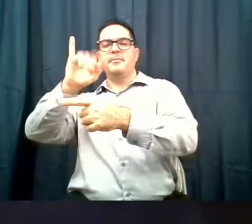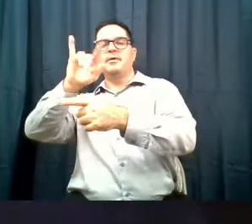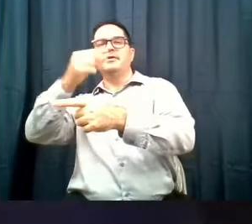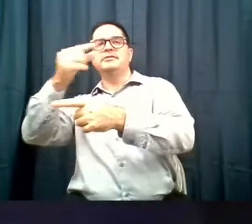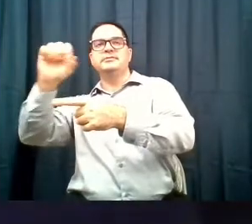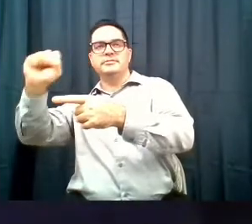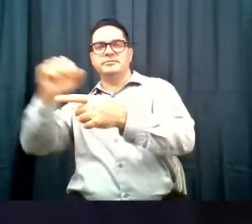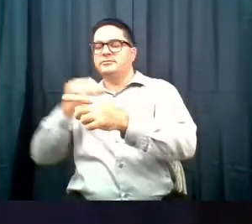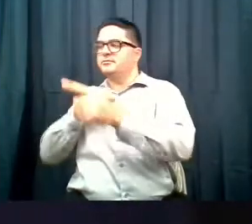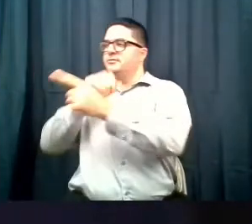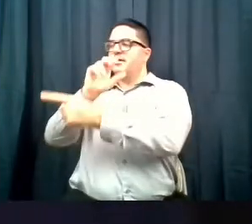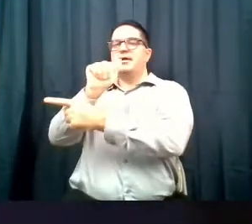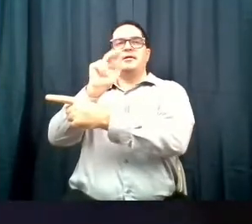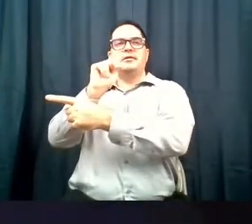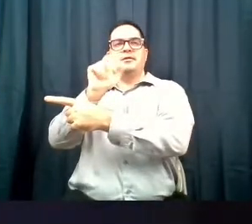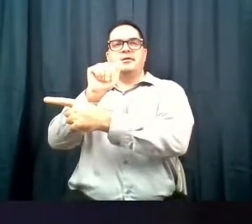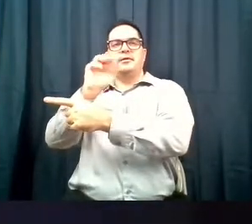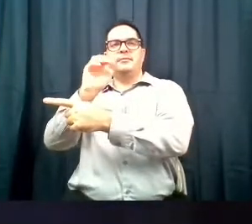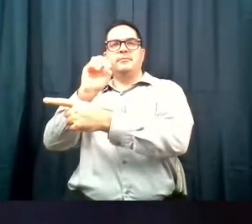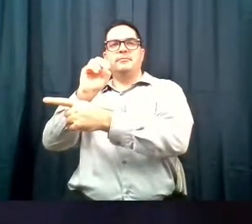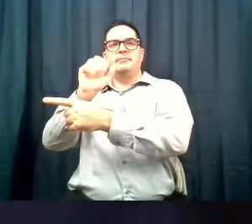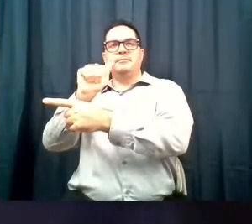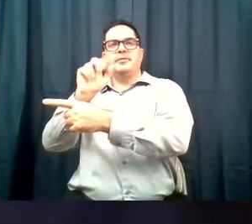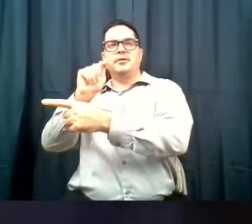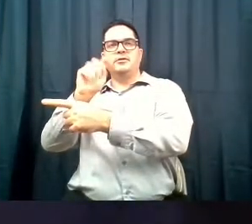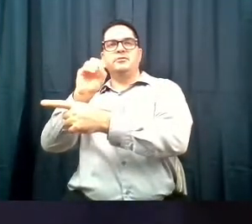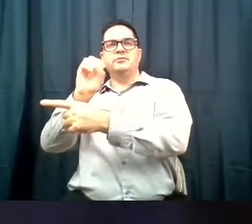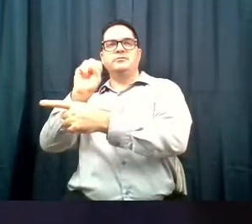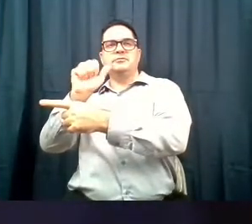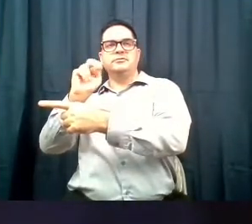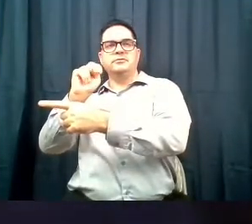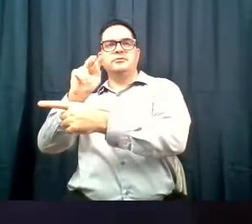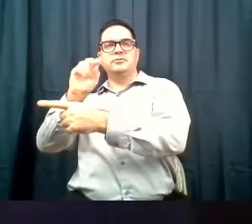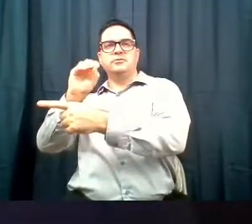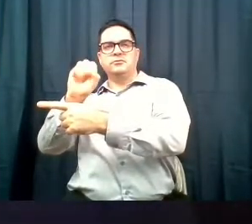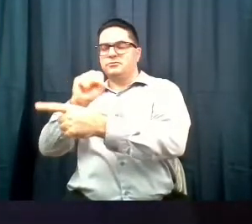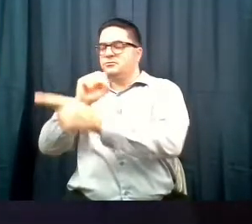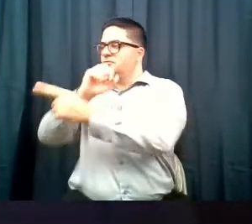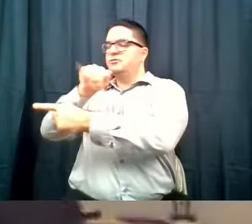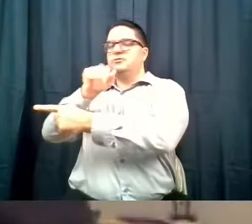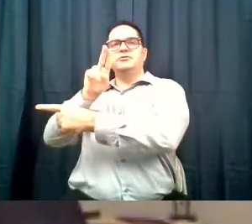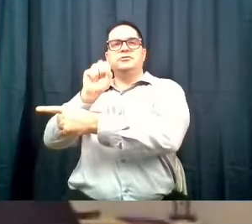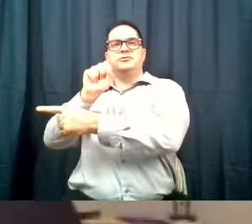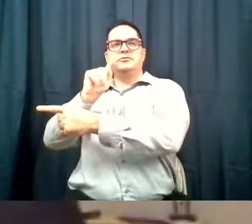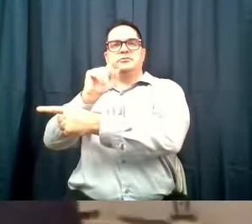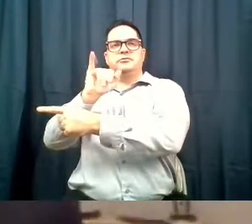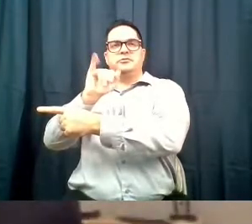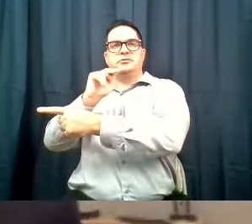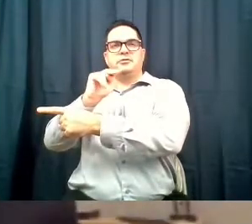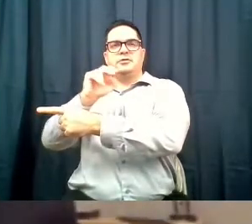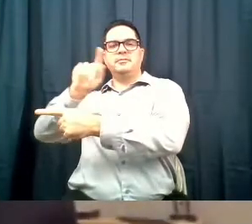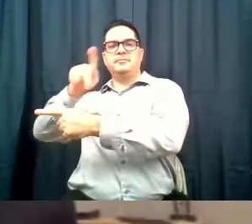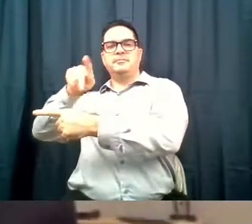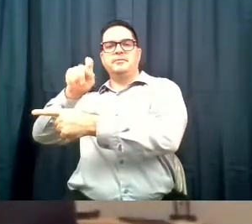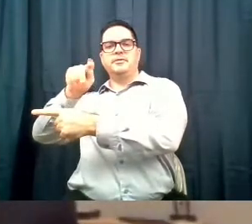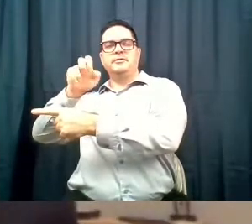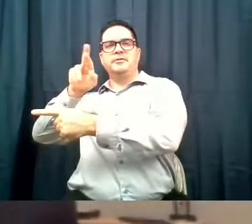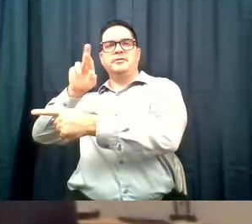Ana Mata Santos. Present. Justin Peterson. I'm here.